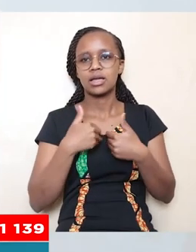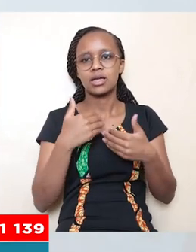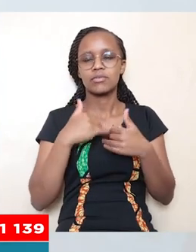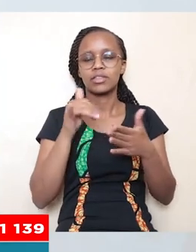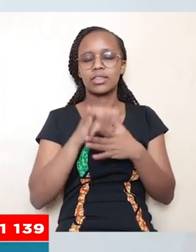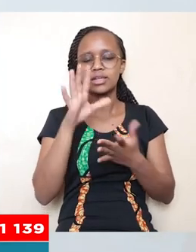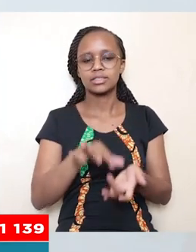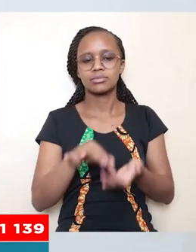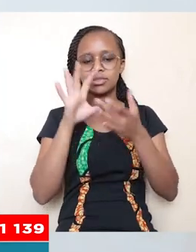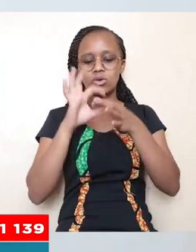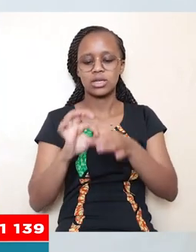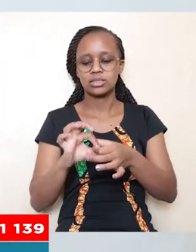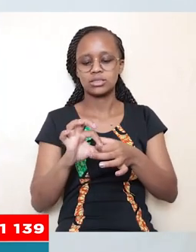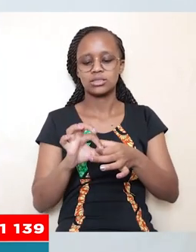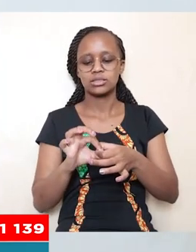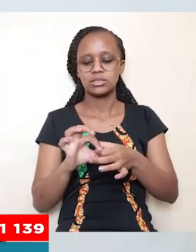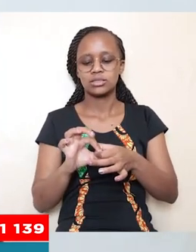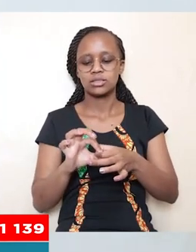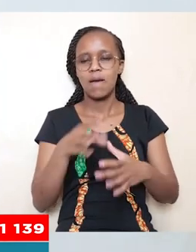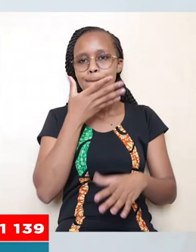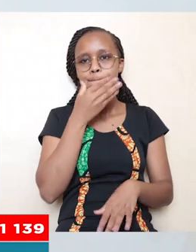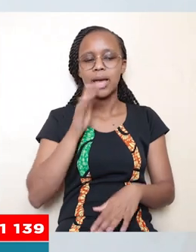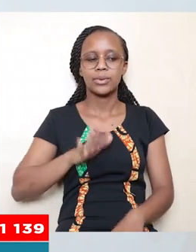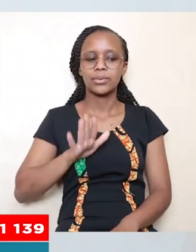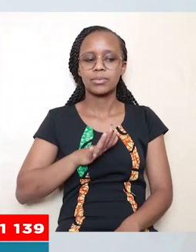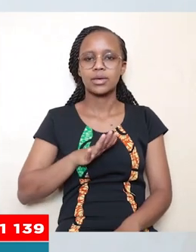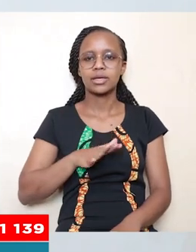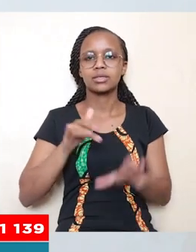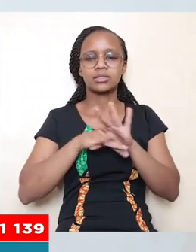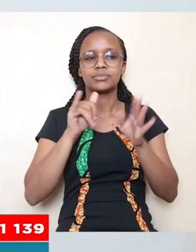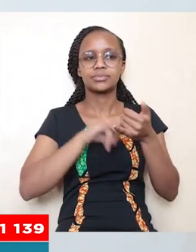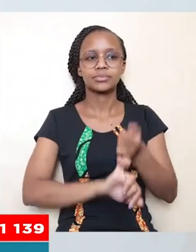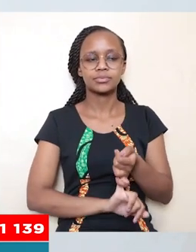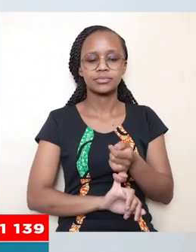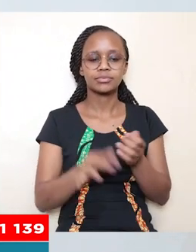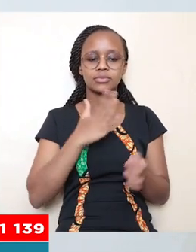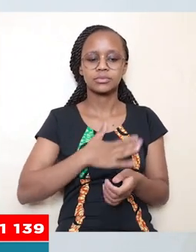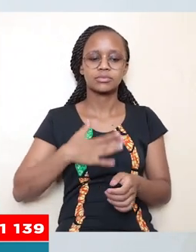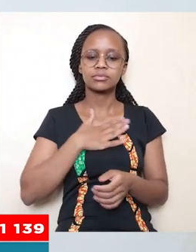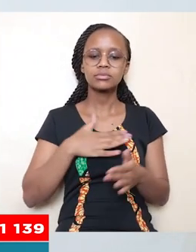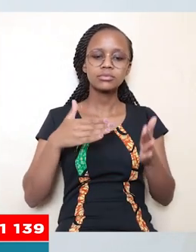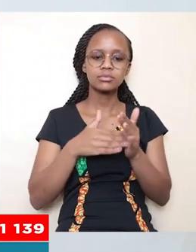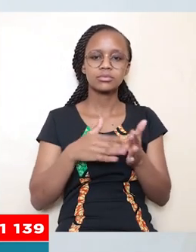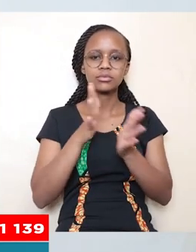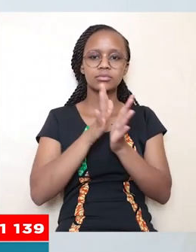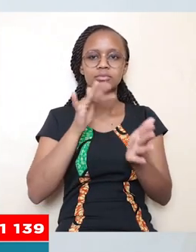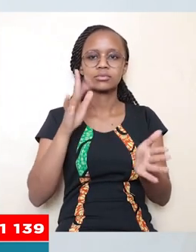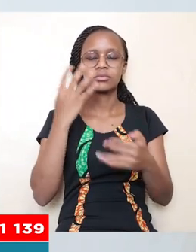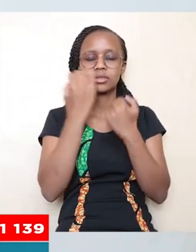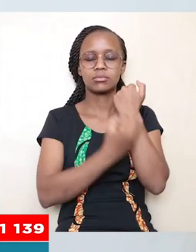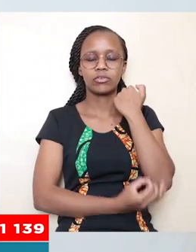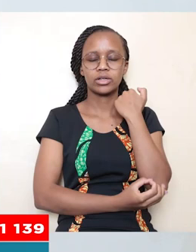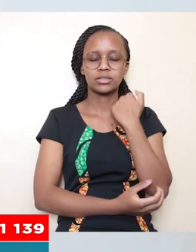that special connection. Dear men and women in marriage, please stop glorifying